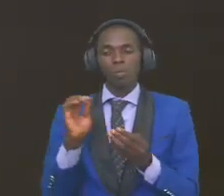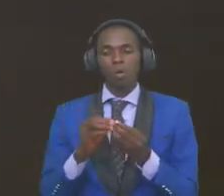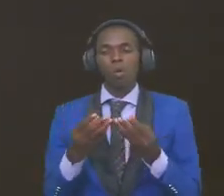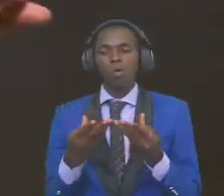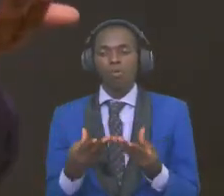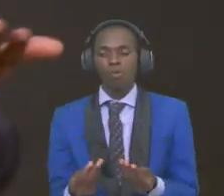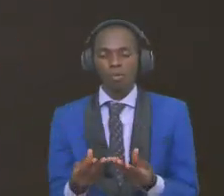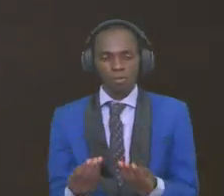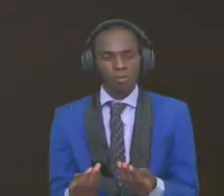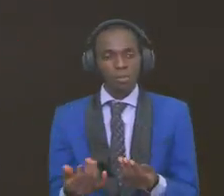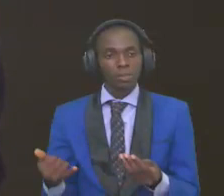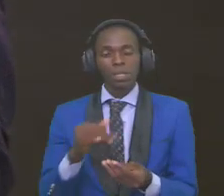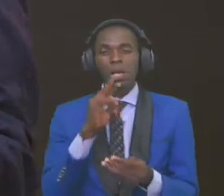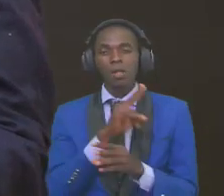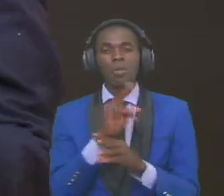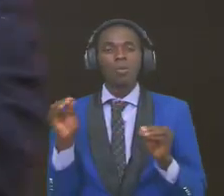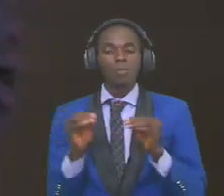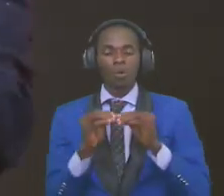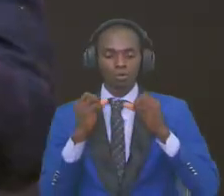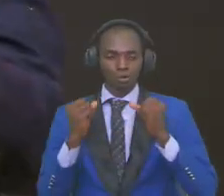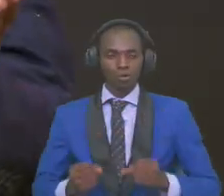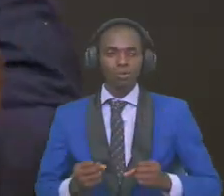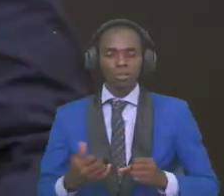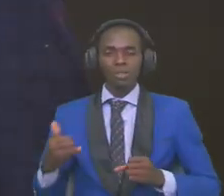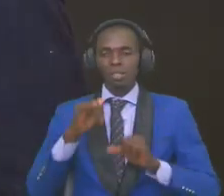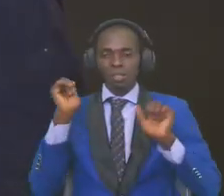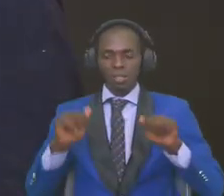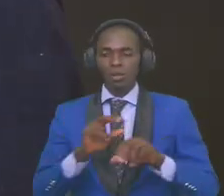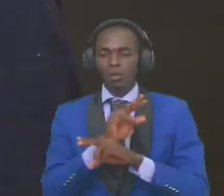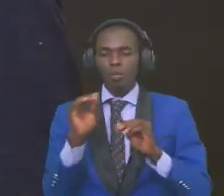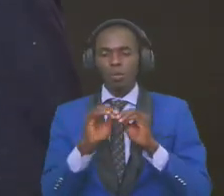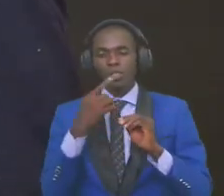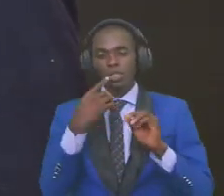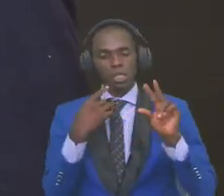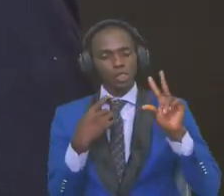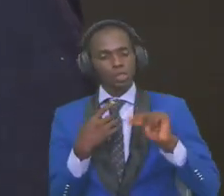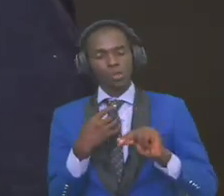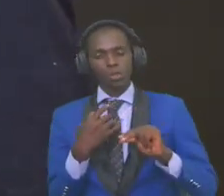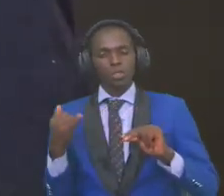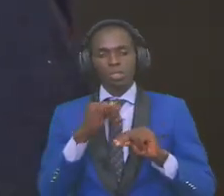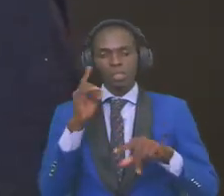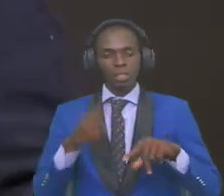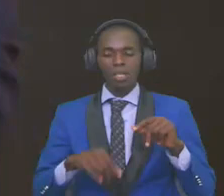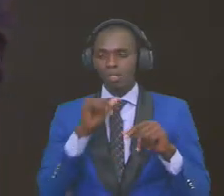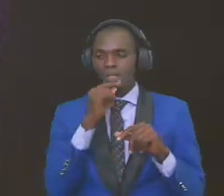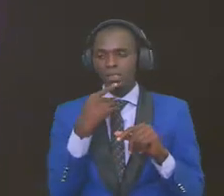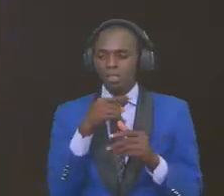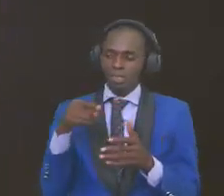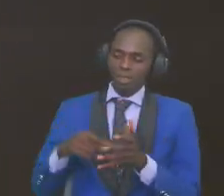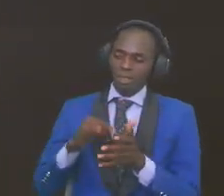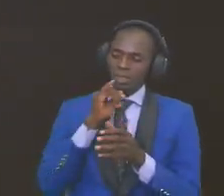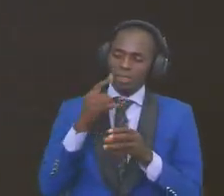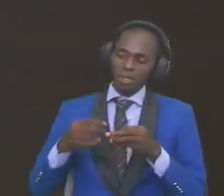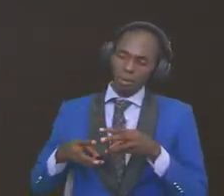become. They're no more strong. They can no more say no. And they cannot say this is the way